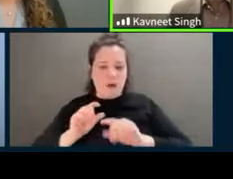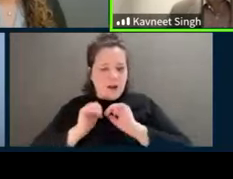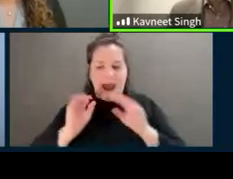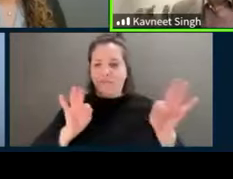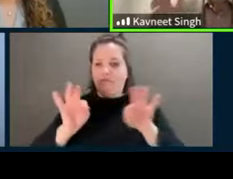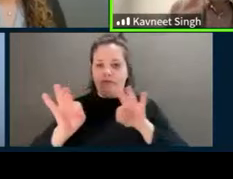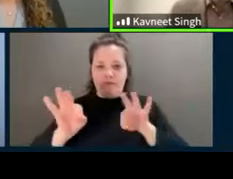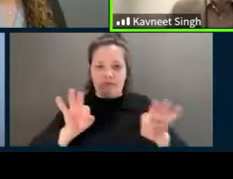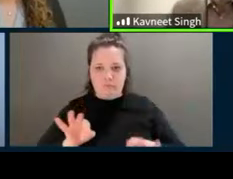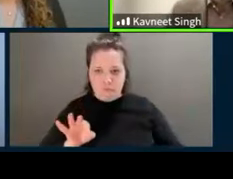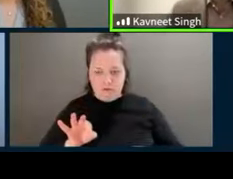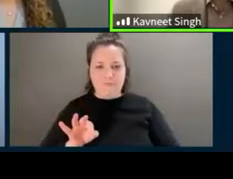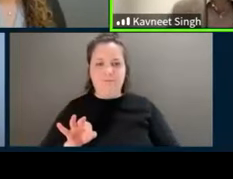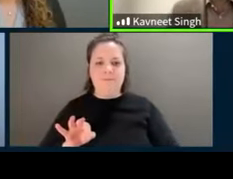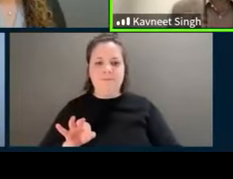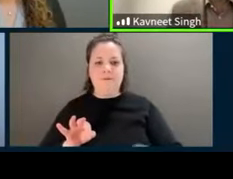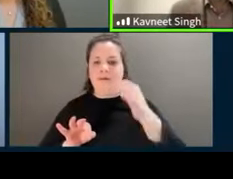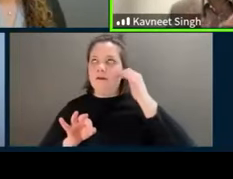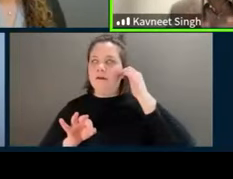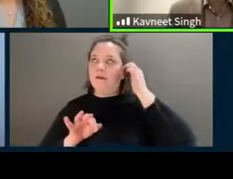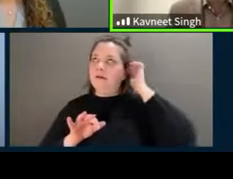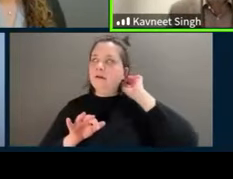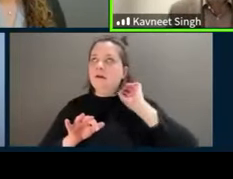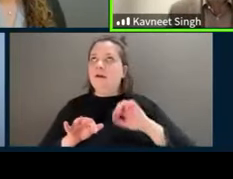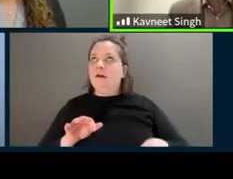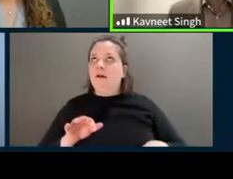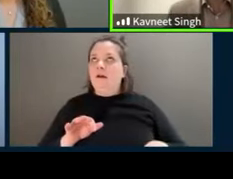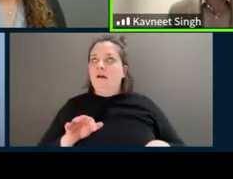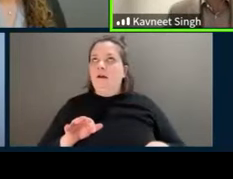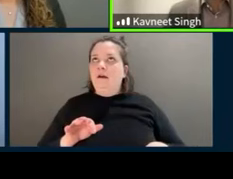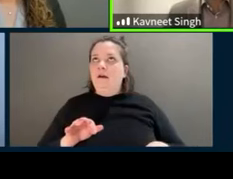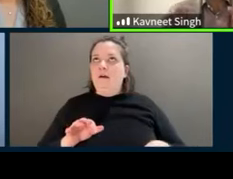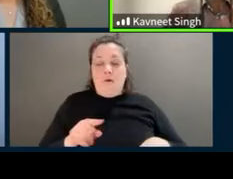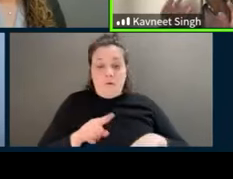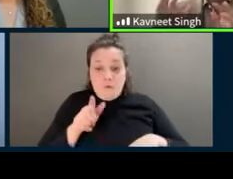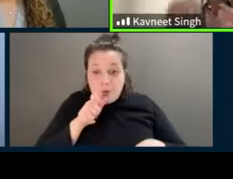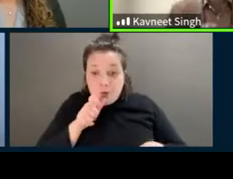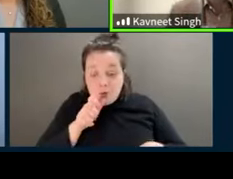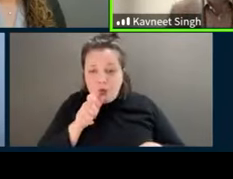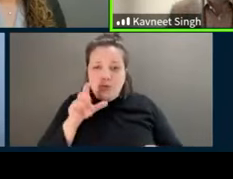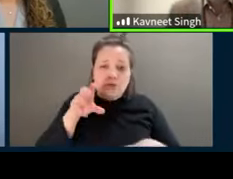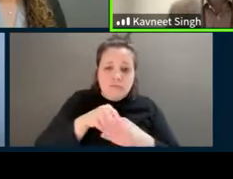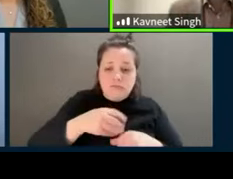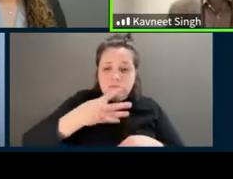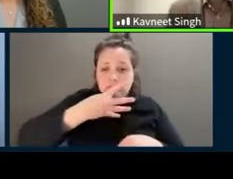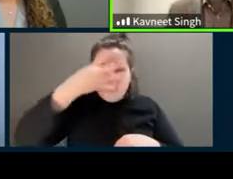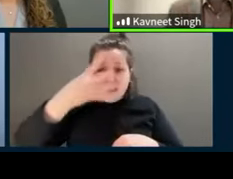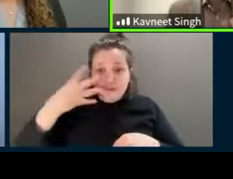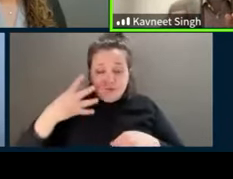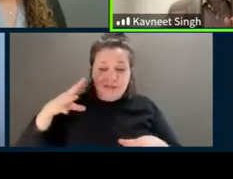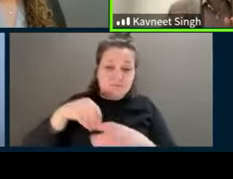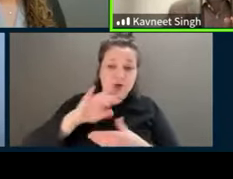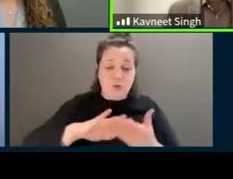have communities that have some element of immigrant status that are maybe not English language